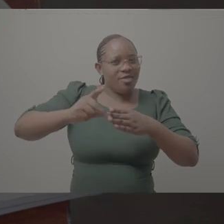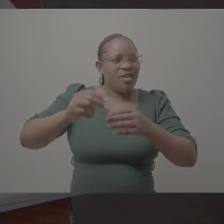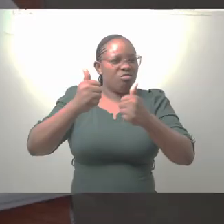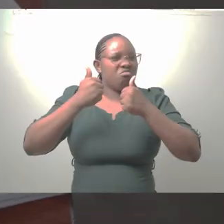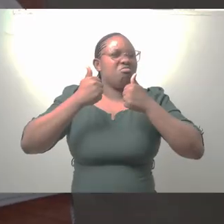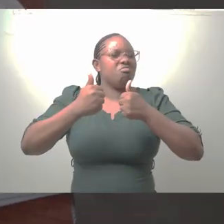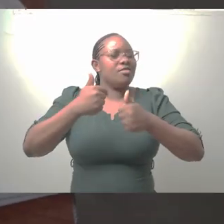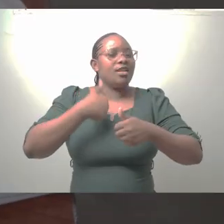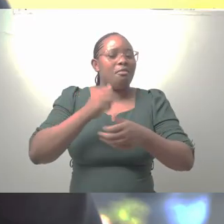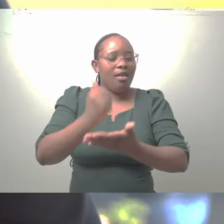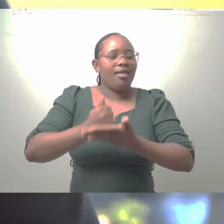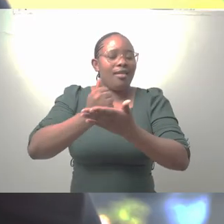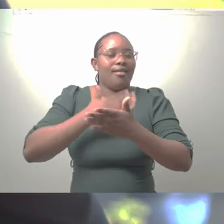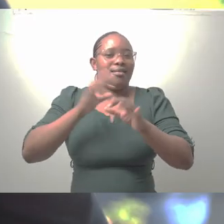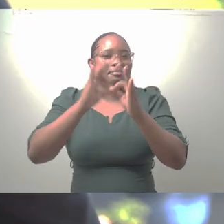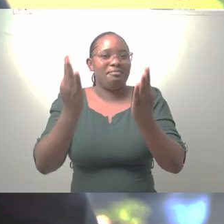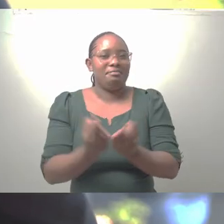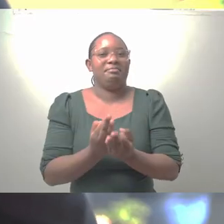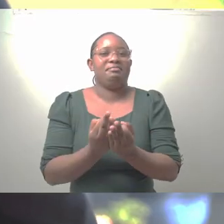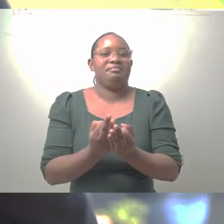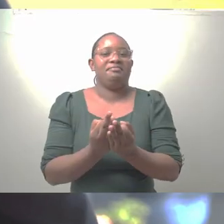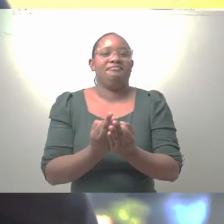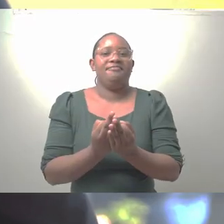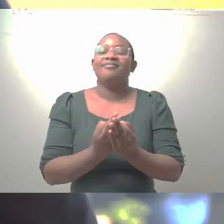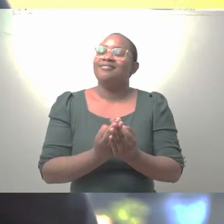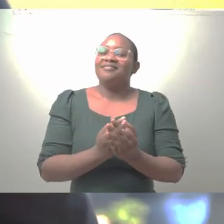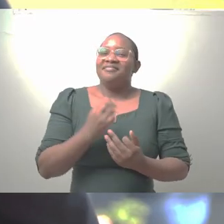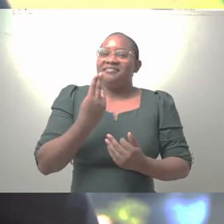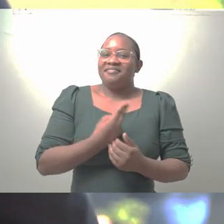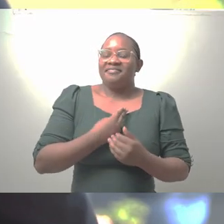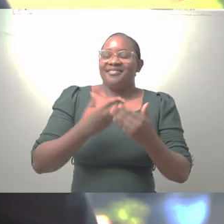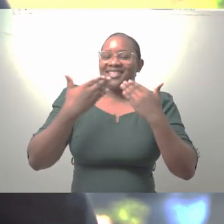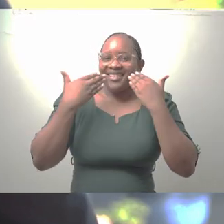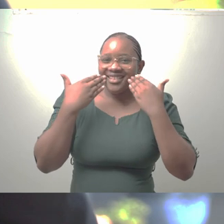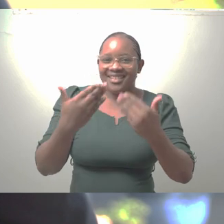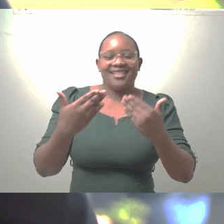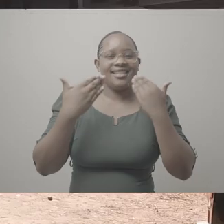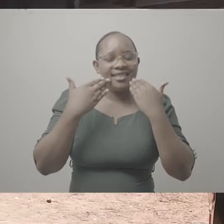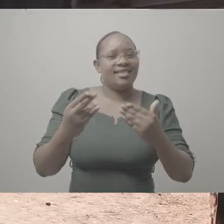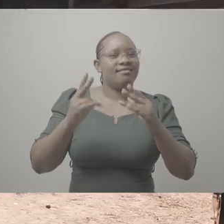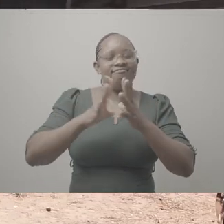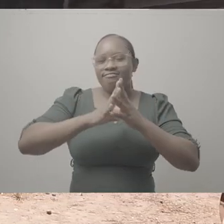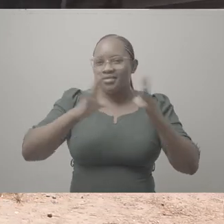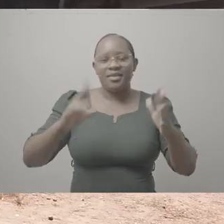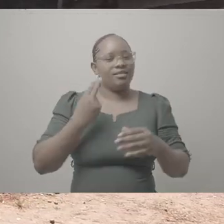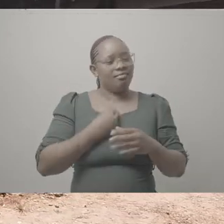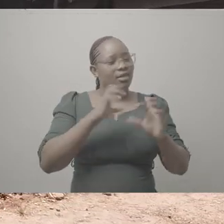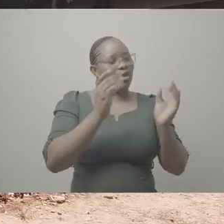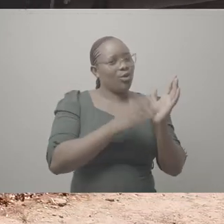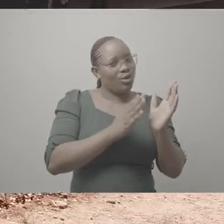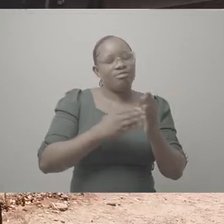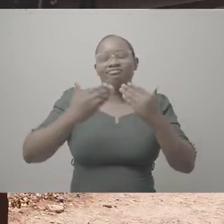to help my family. Well, just to say we are grateful as institutions of learning. Public